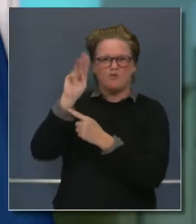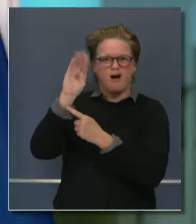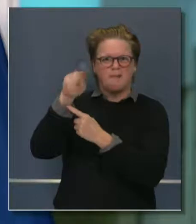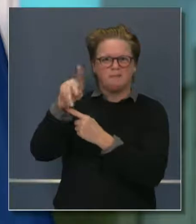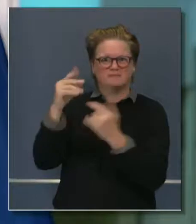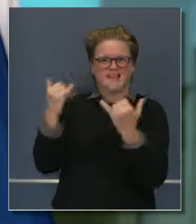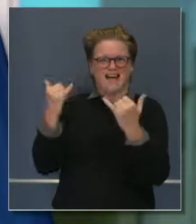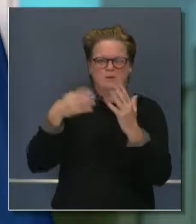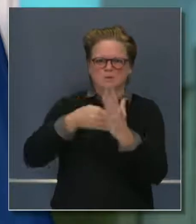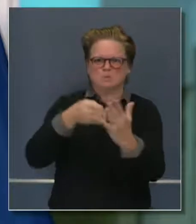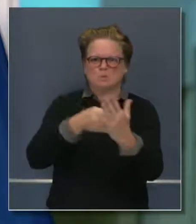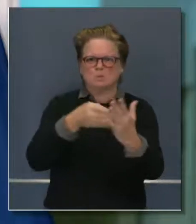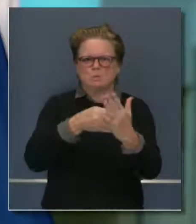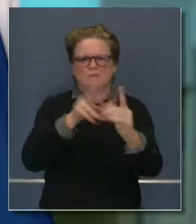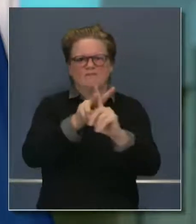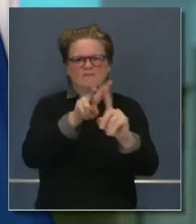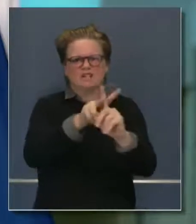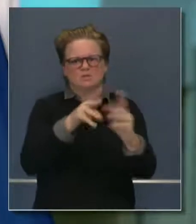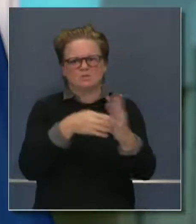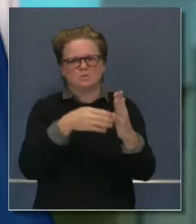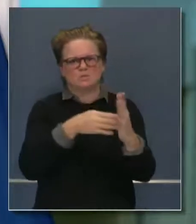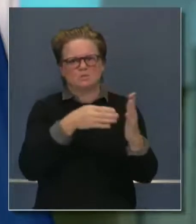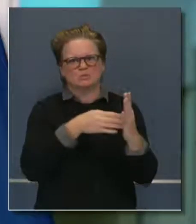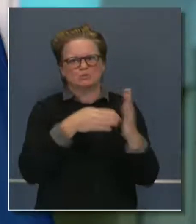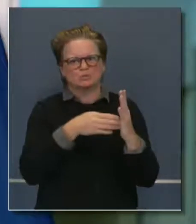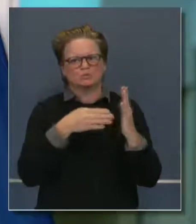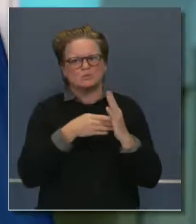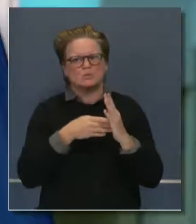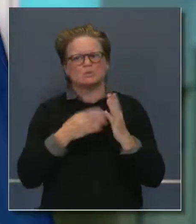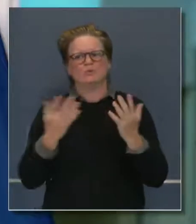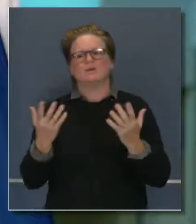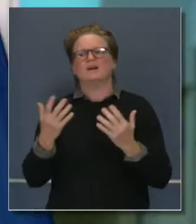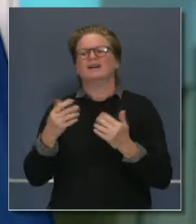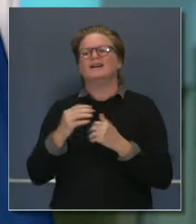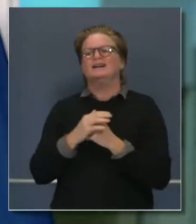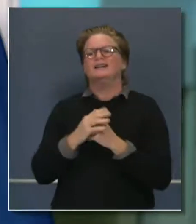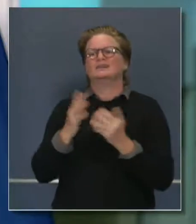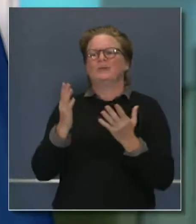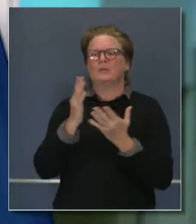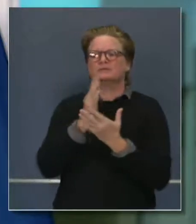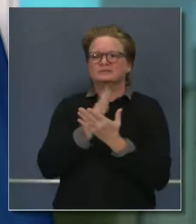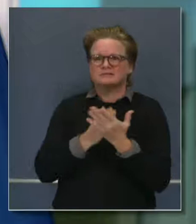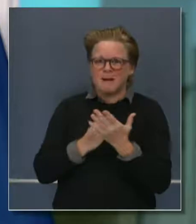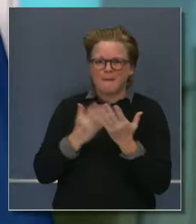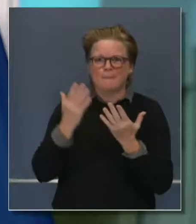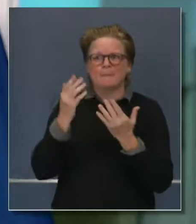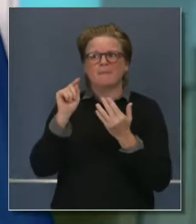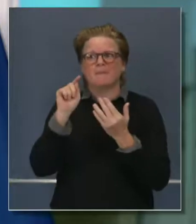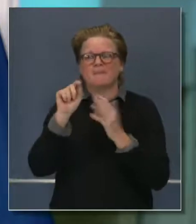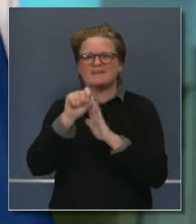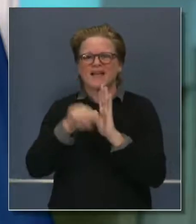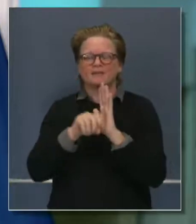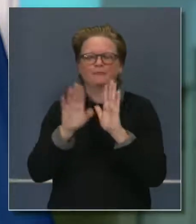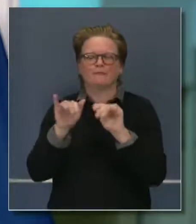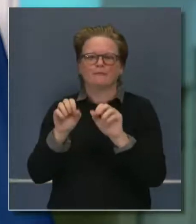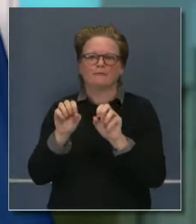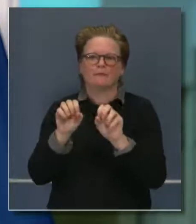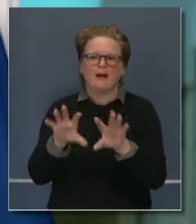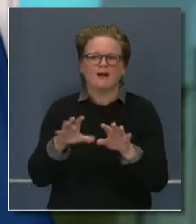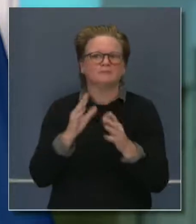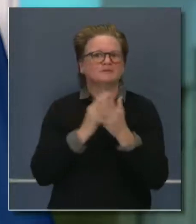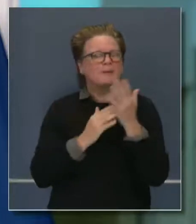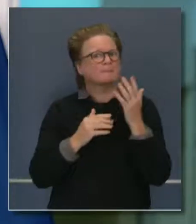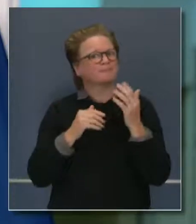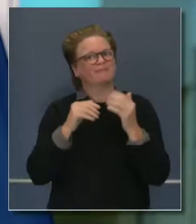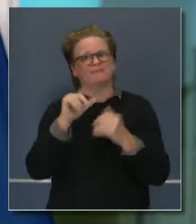or administration walking away as it relates to their advocacy to disrupt the state